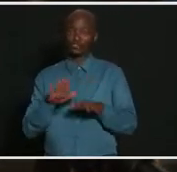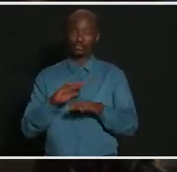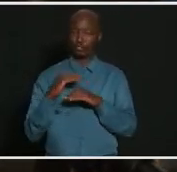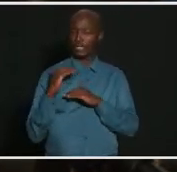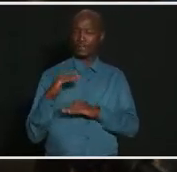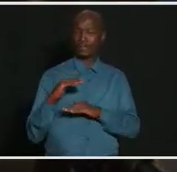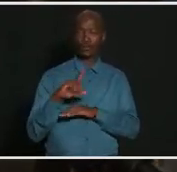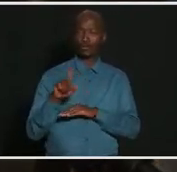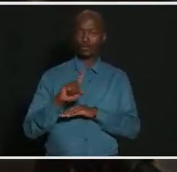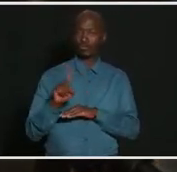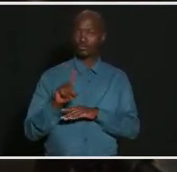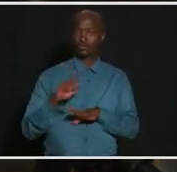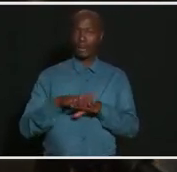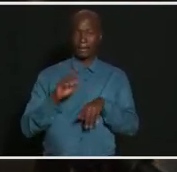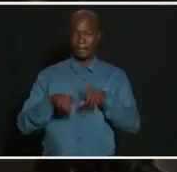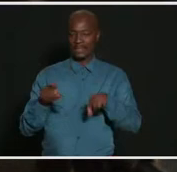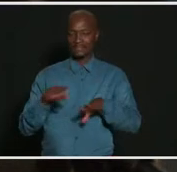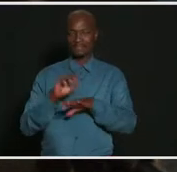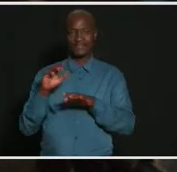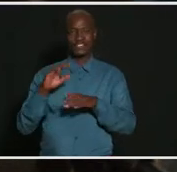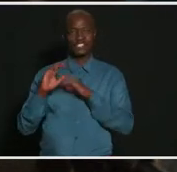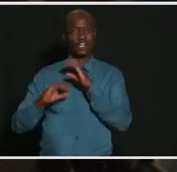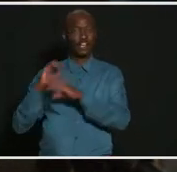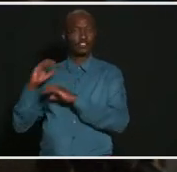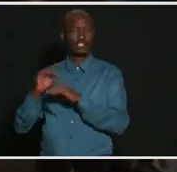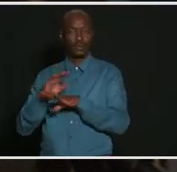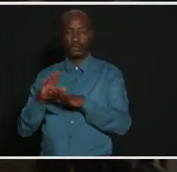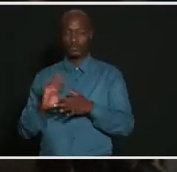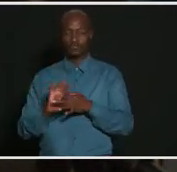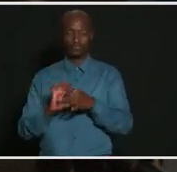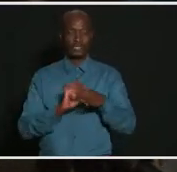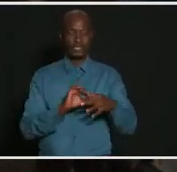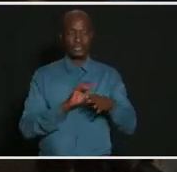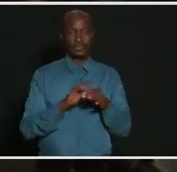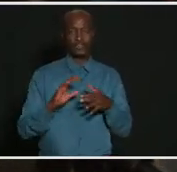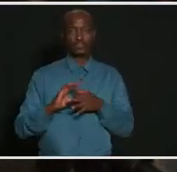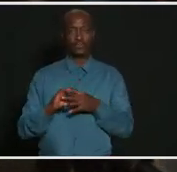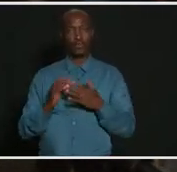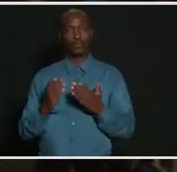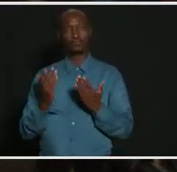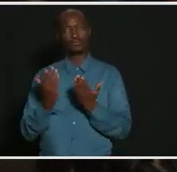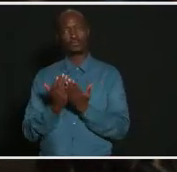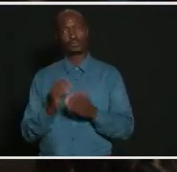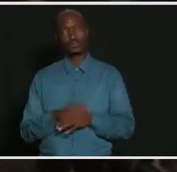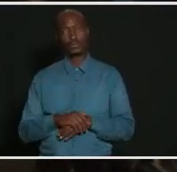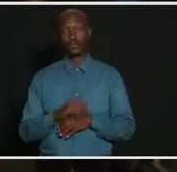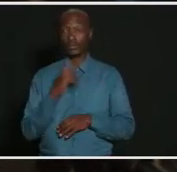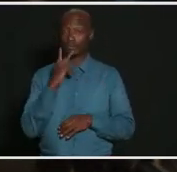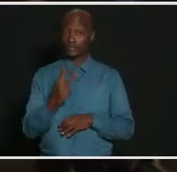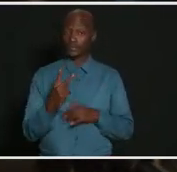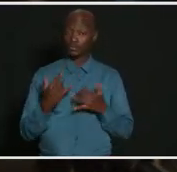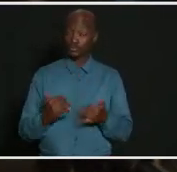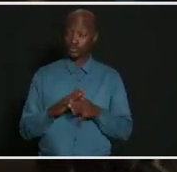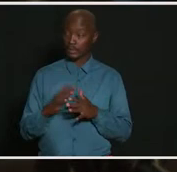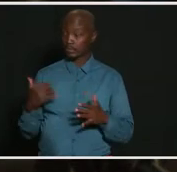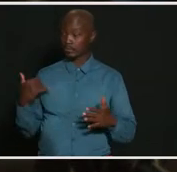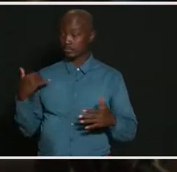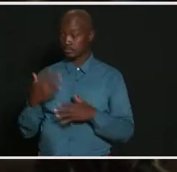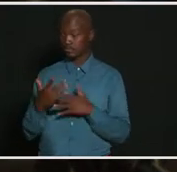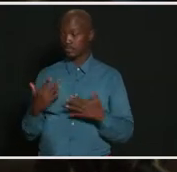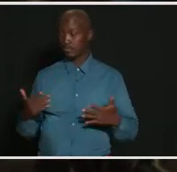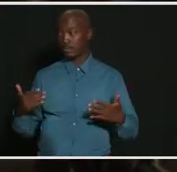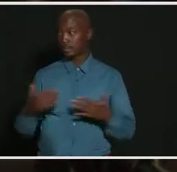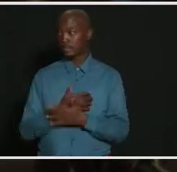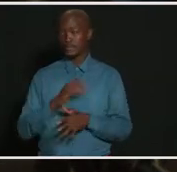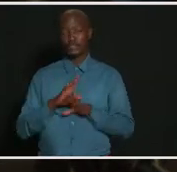limited to Multicultural engagement of homeschooling we have seen today that there's been some misconceptions about